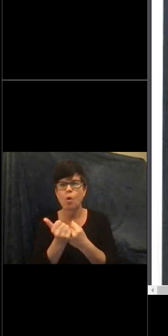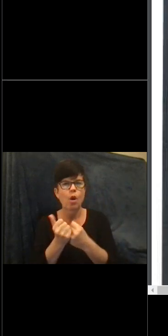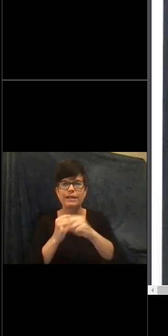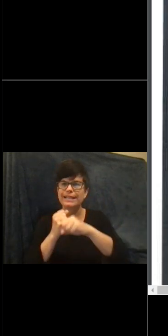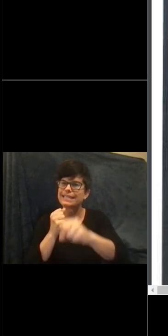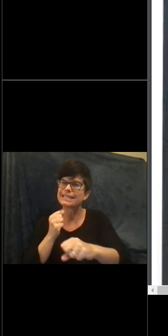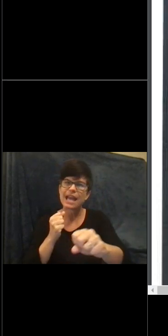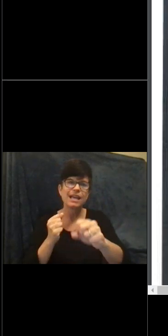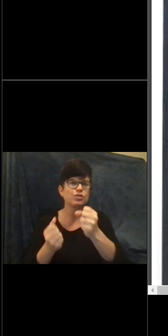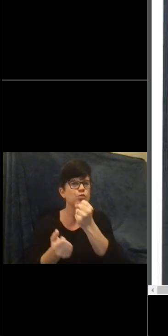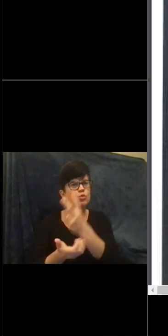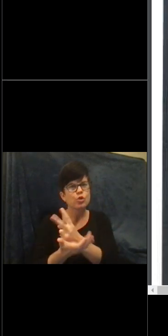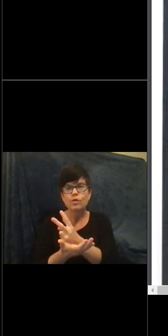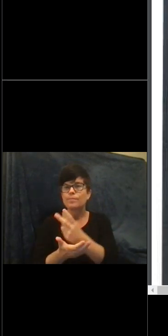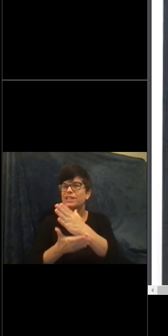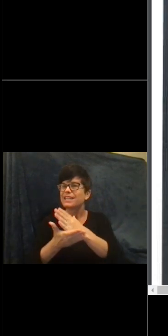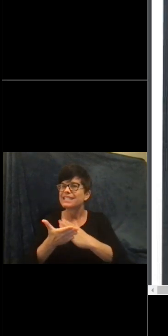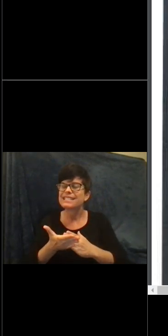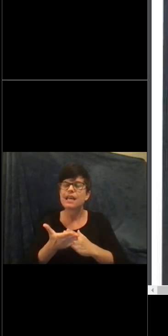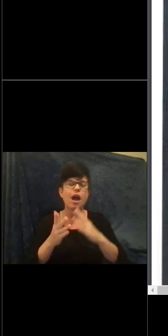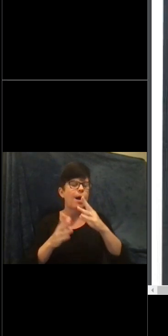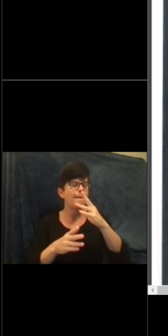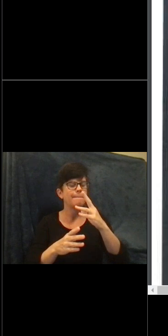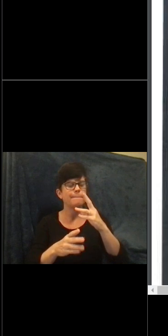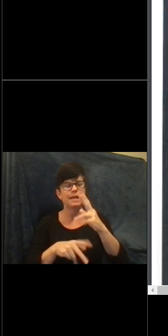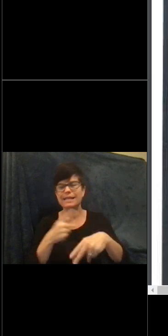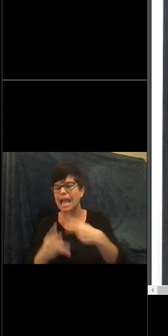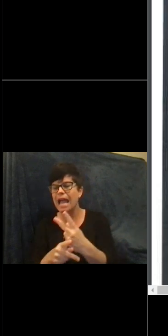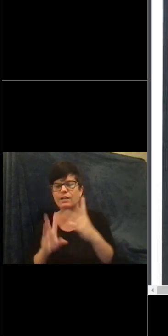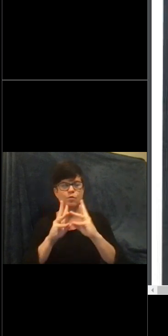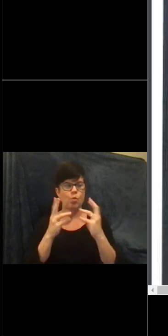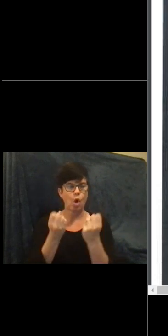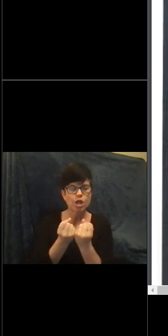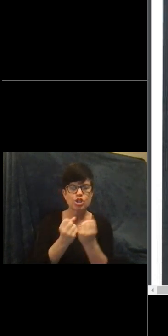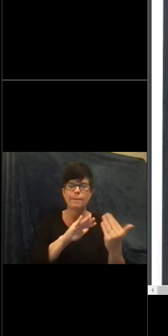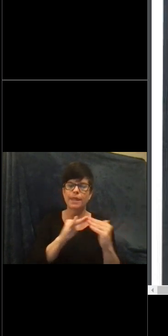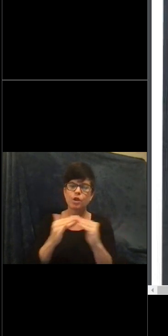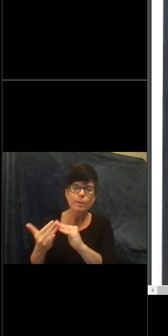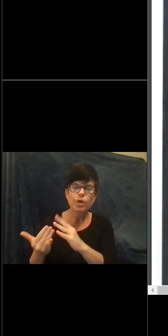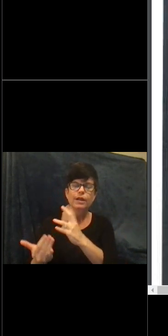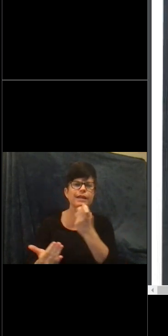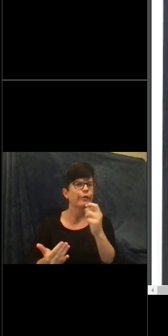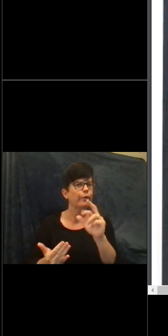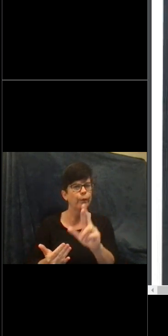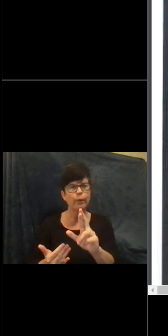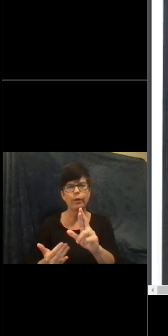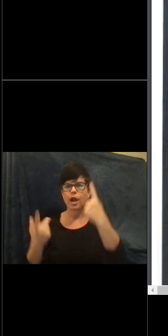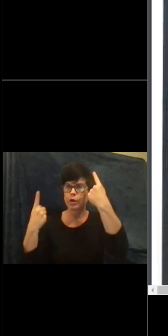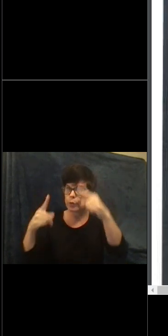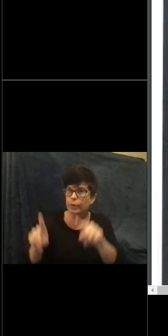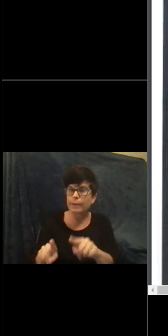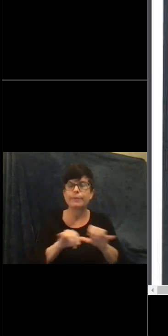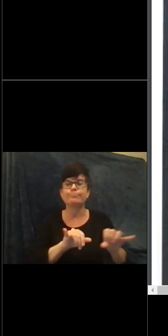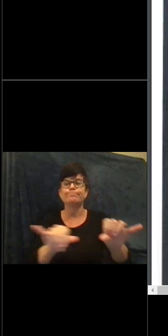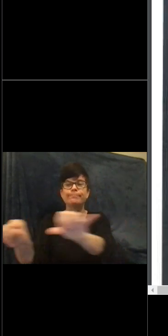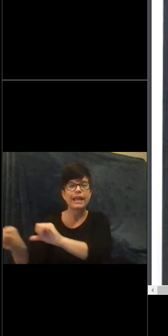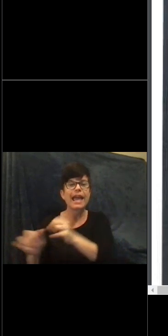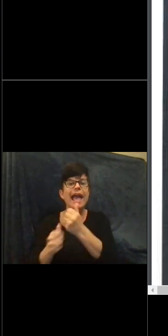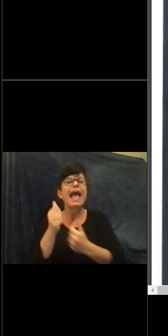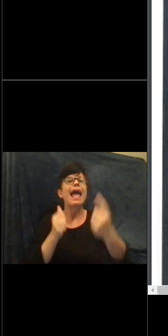some sort of charrette, some sort of community workshop in order to come to a mutual benefit for everyone, especially